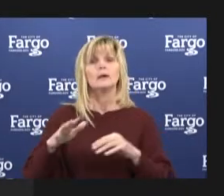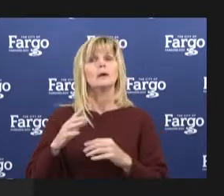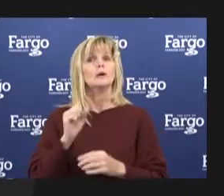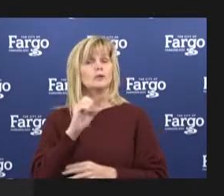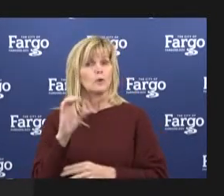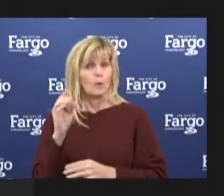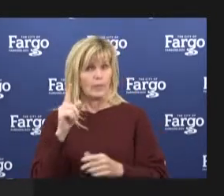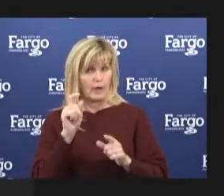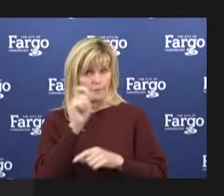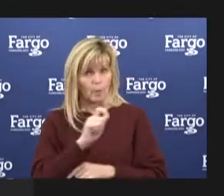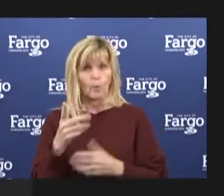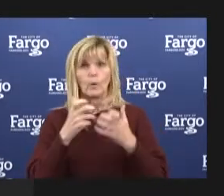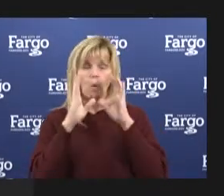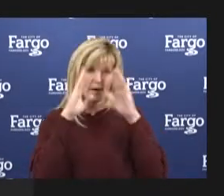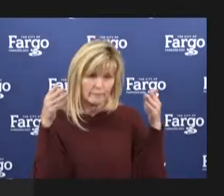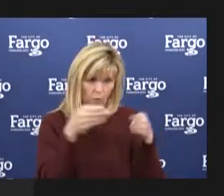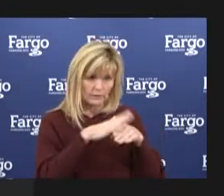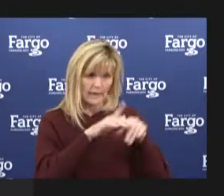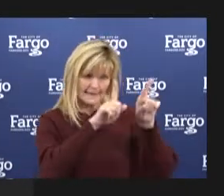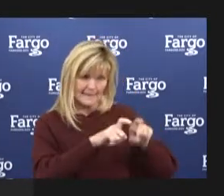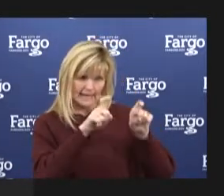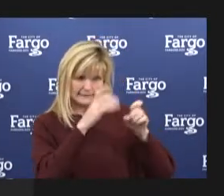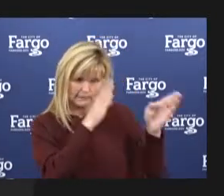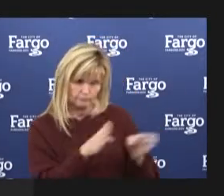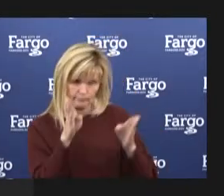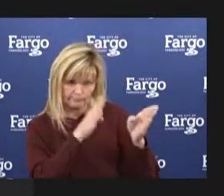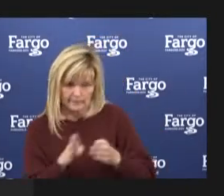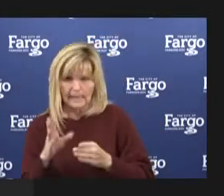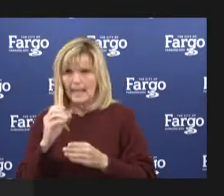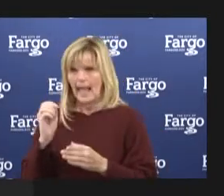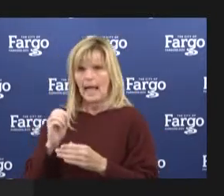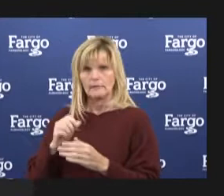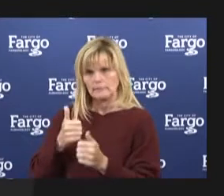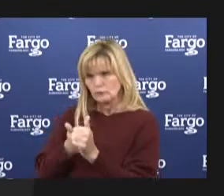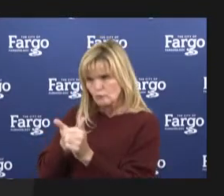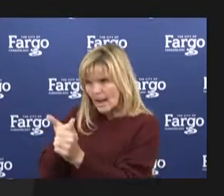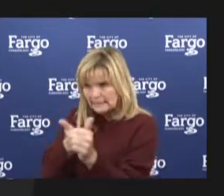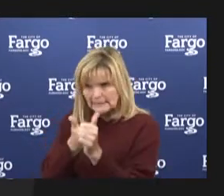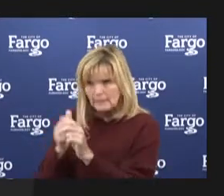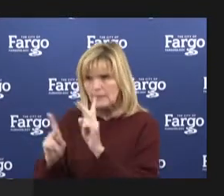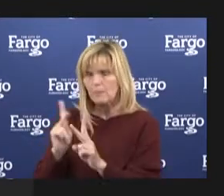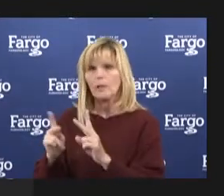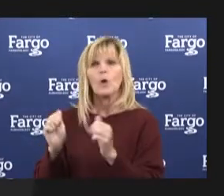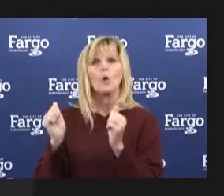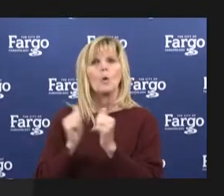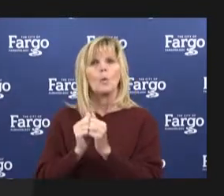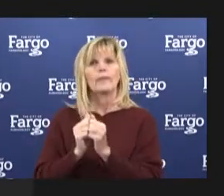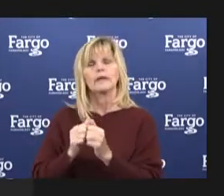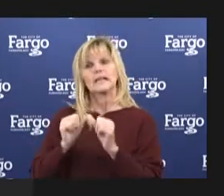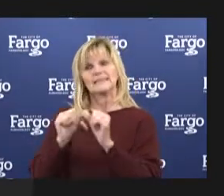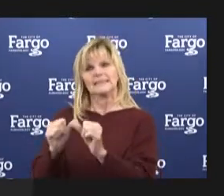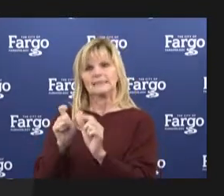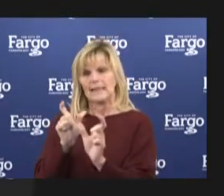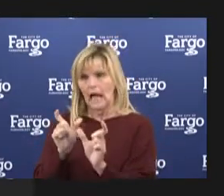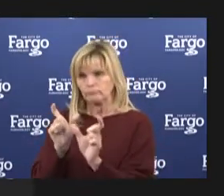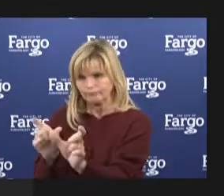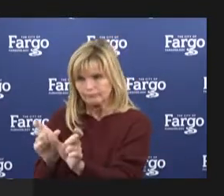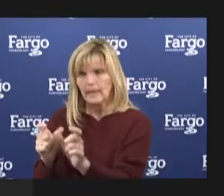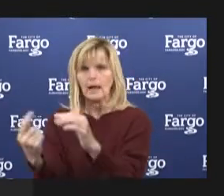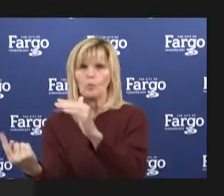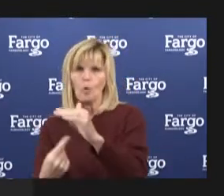a focused testing strategy and a robust contact tracing effort, followed by consistent isolation and quarantine